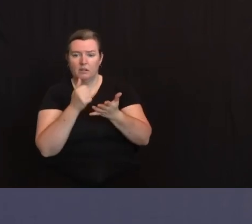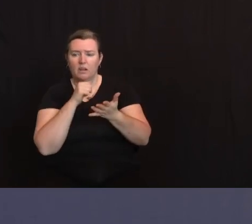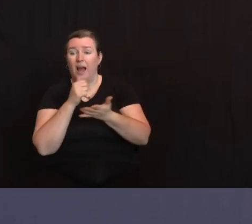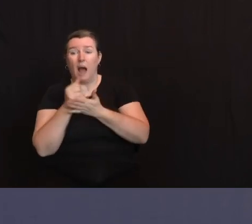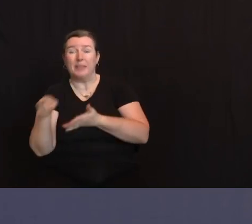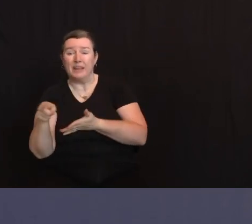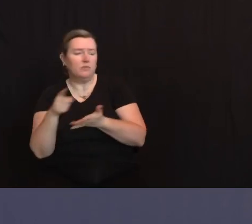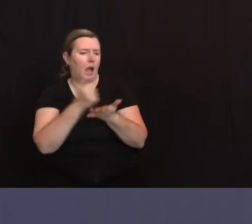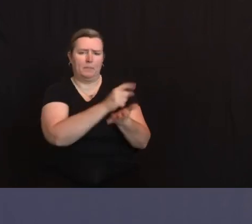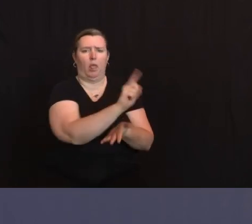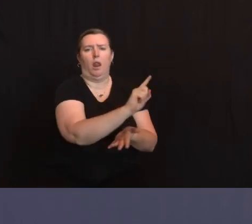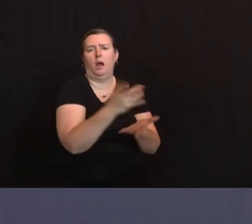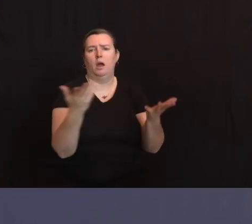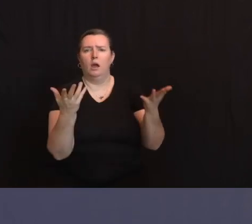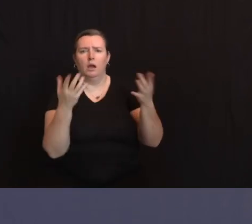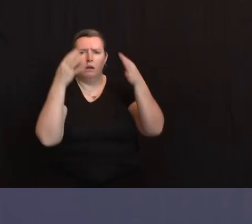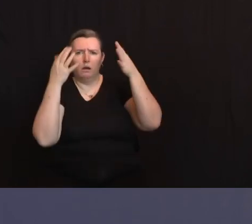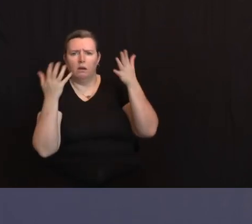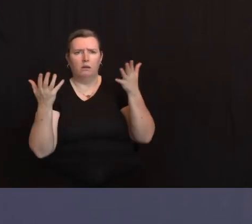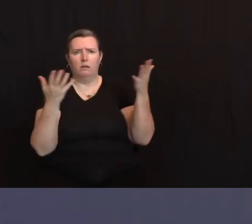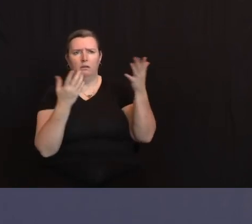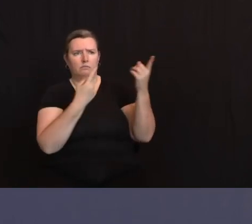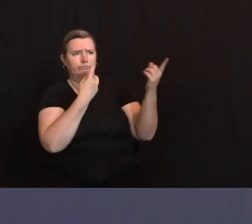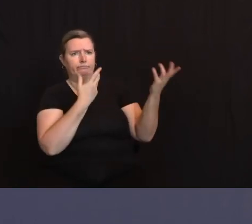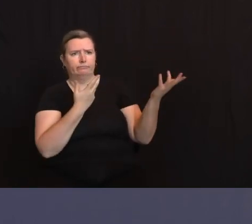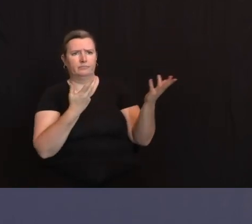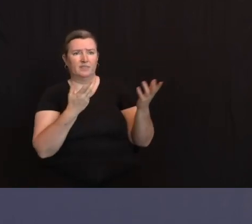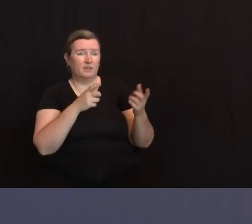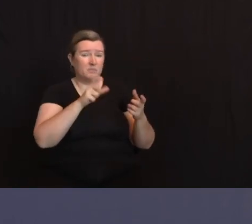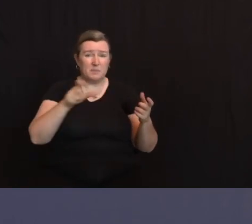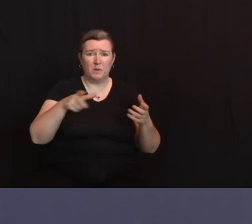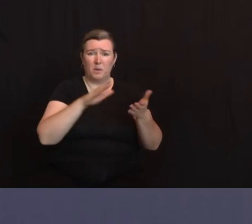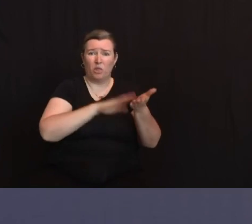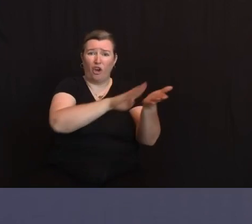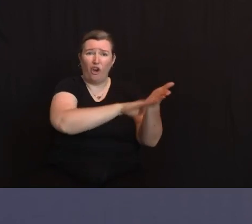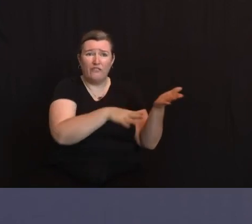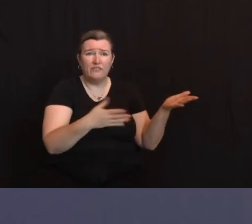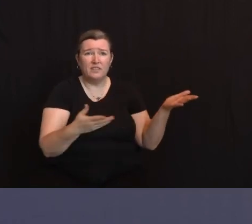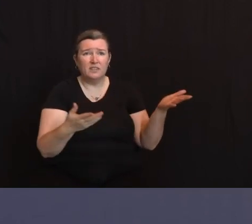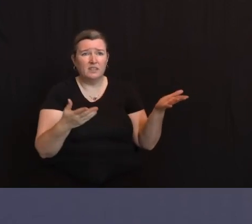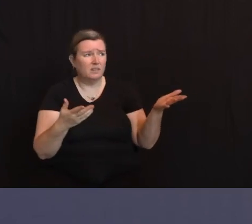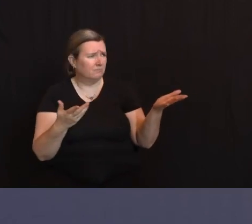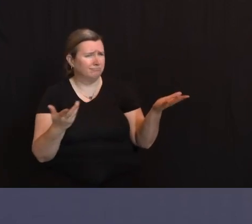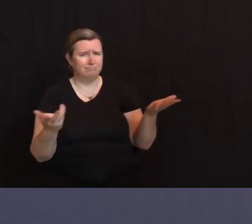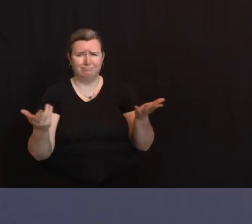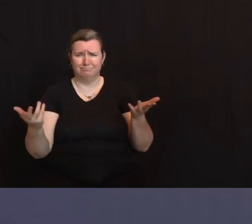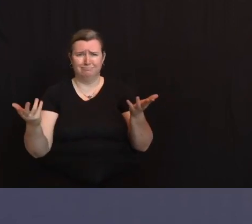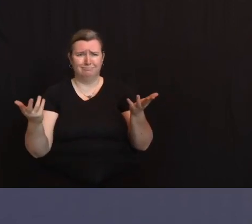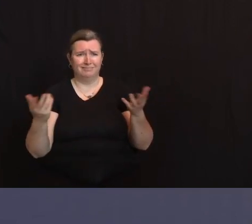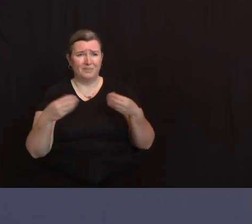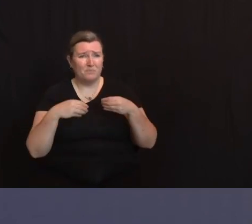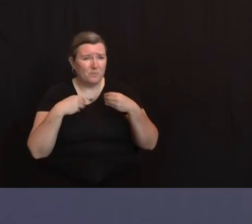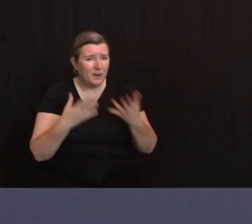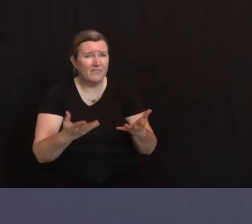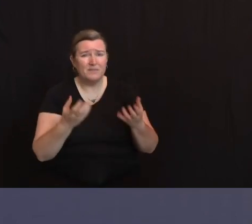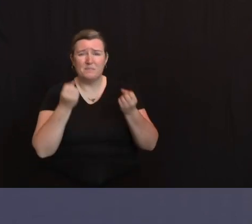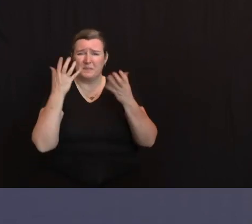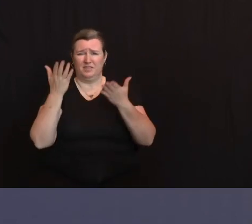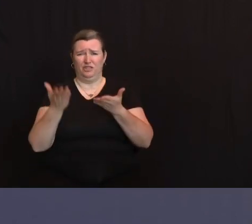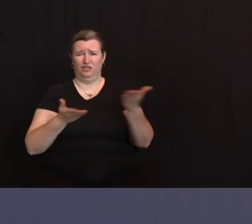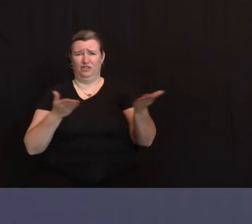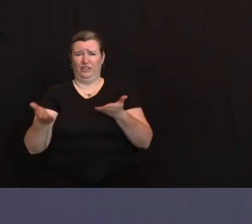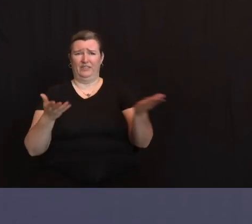the very folks at the front lines providing the services that our residents so desperately